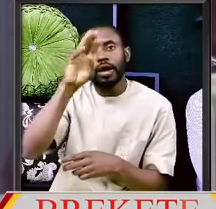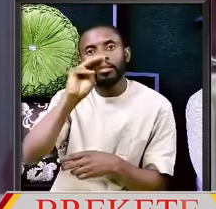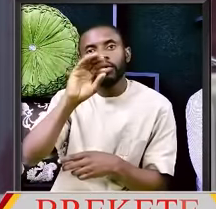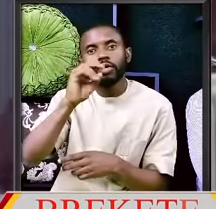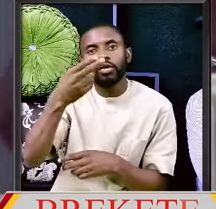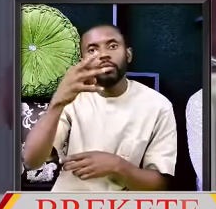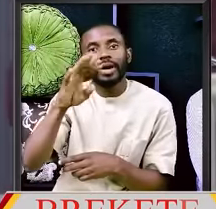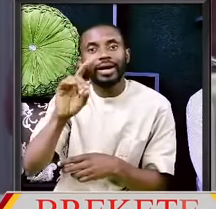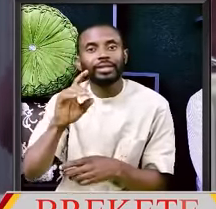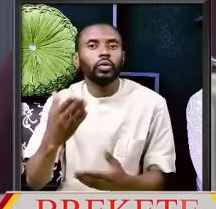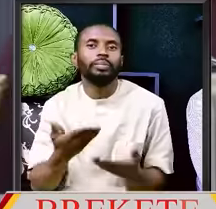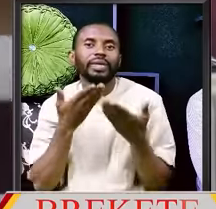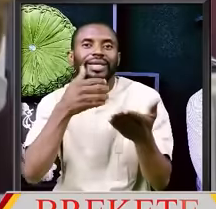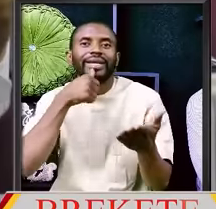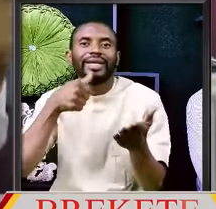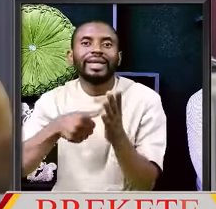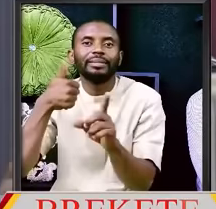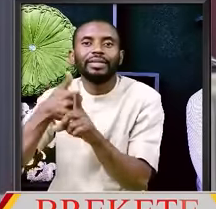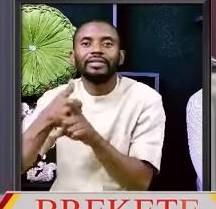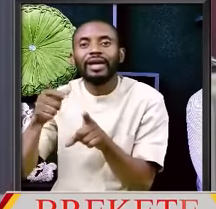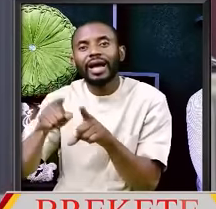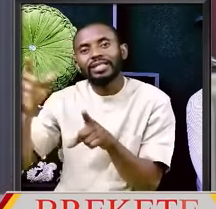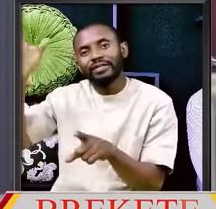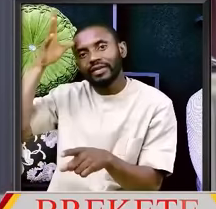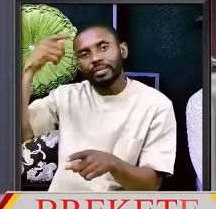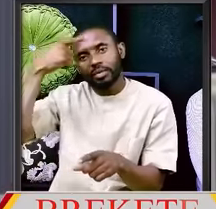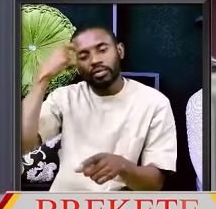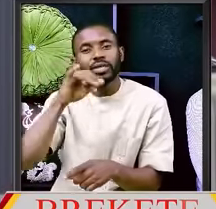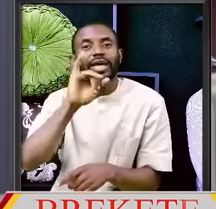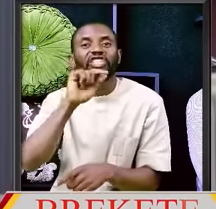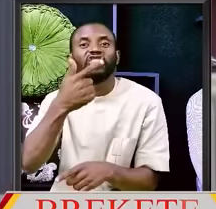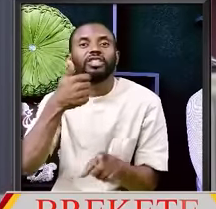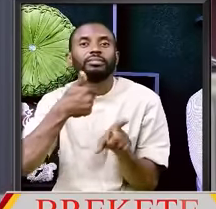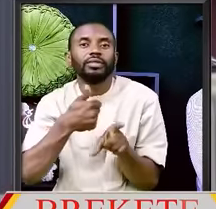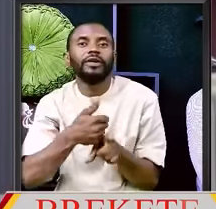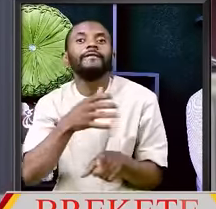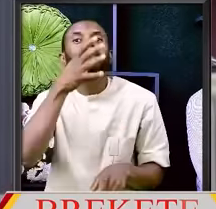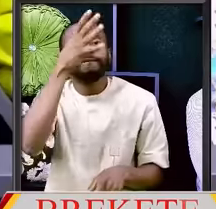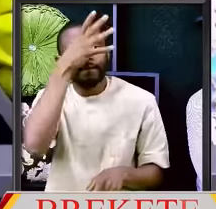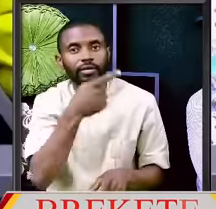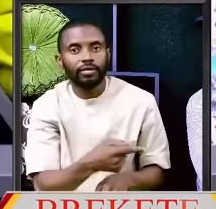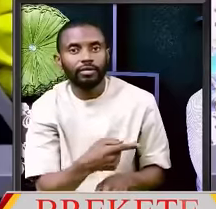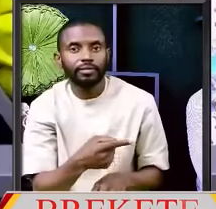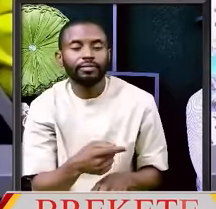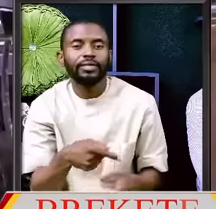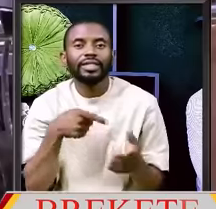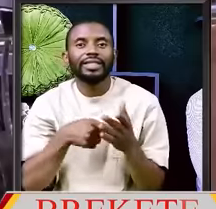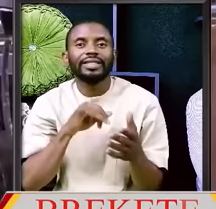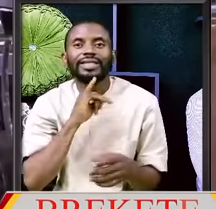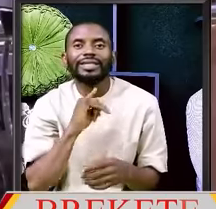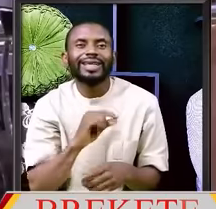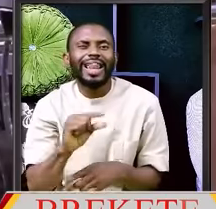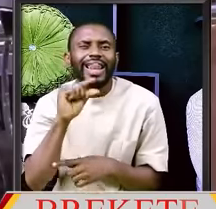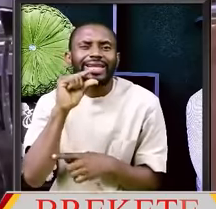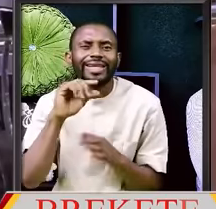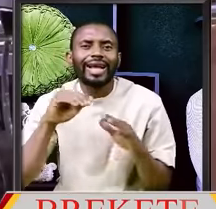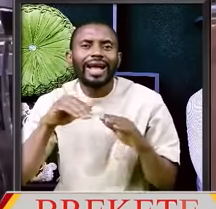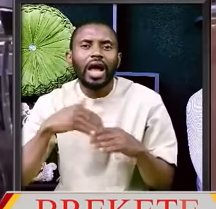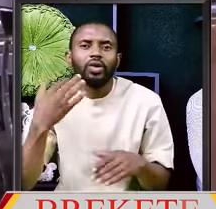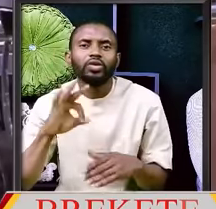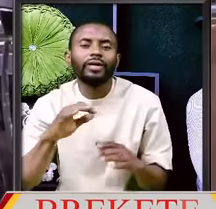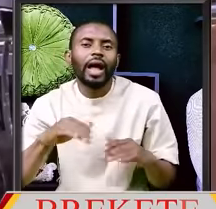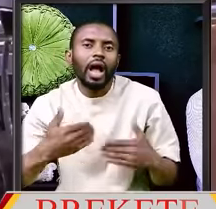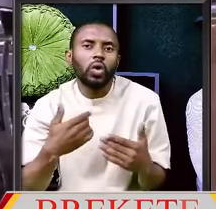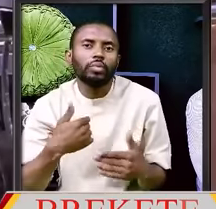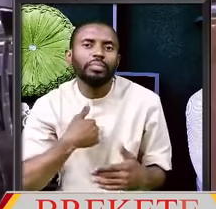himself as a father, because the IG is too na father he be. This is a little out of how I